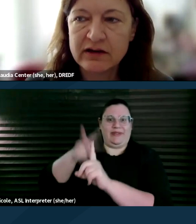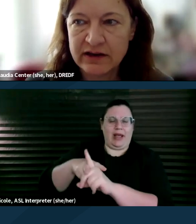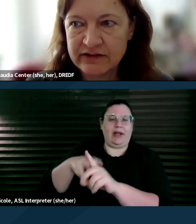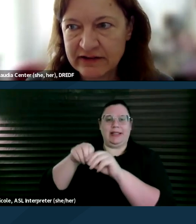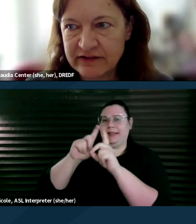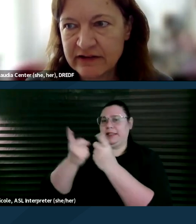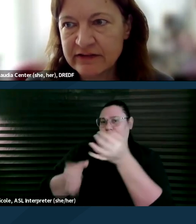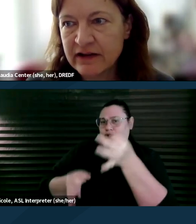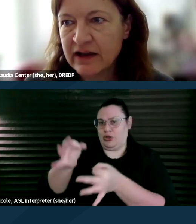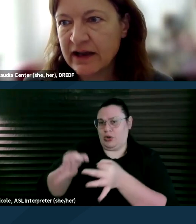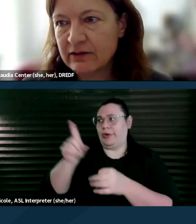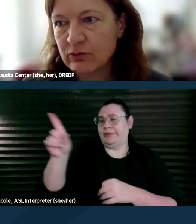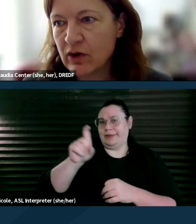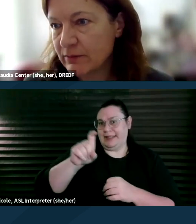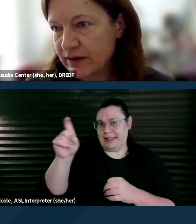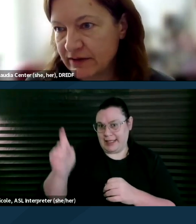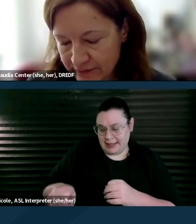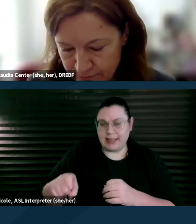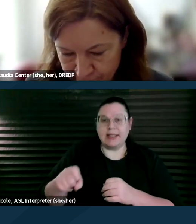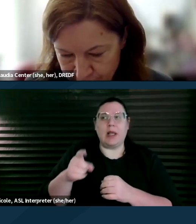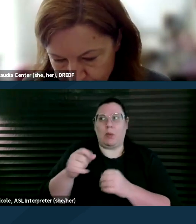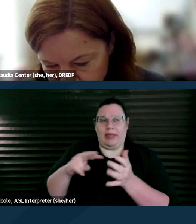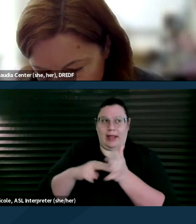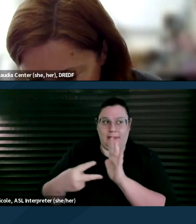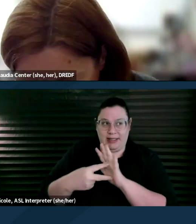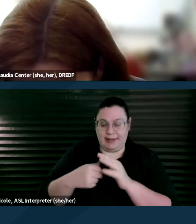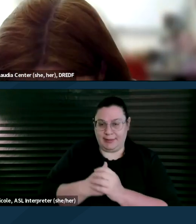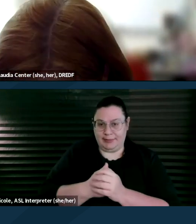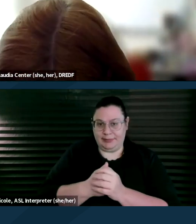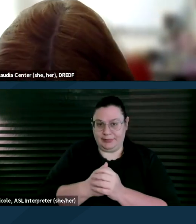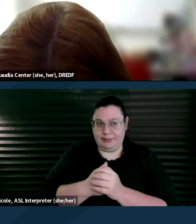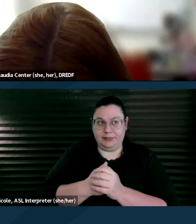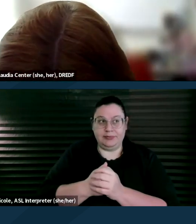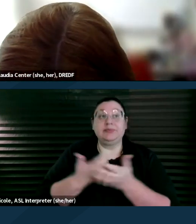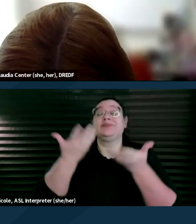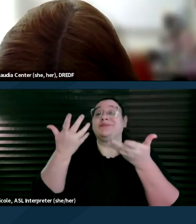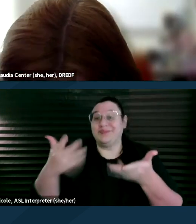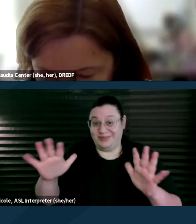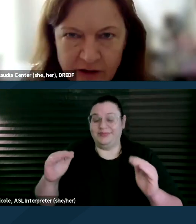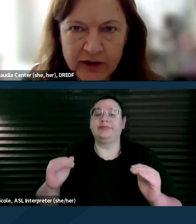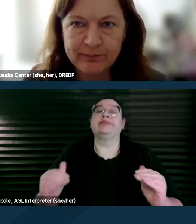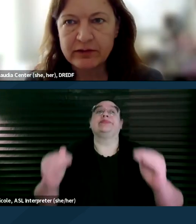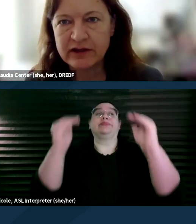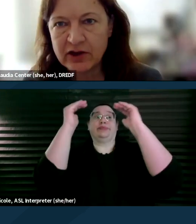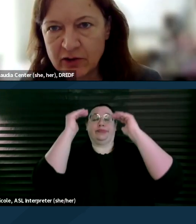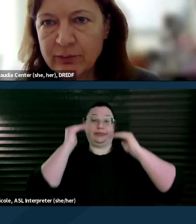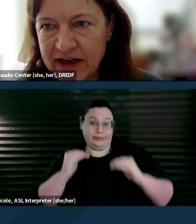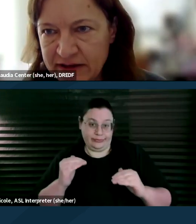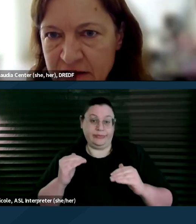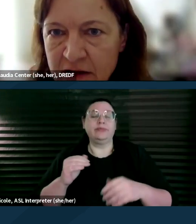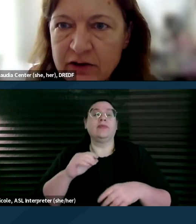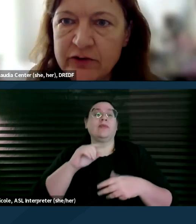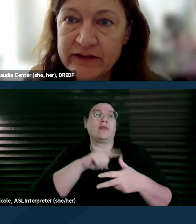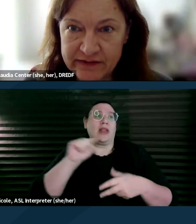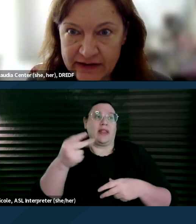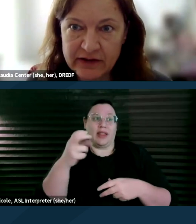court in Texas and what it means. Then we are going to hear from Theo